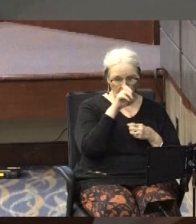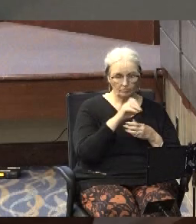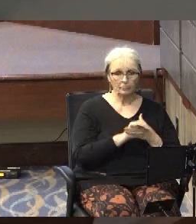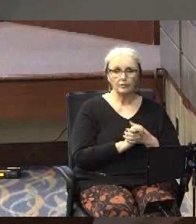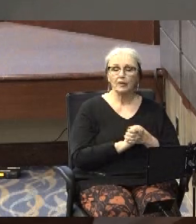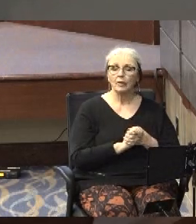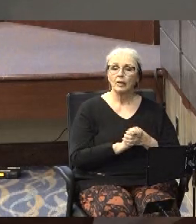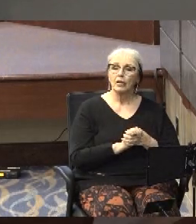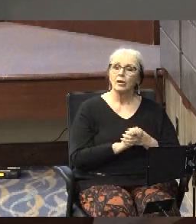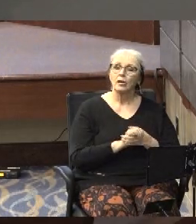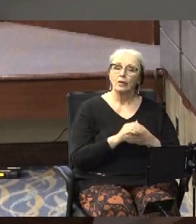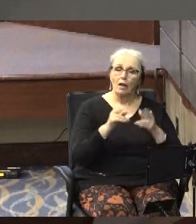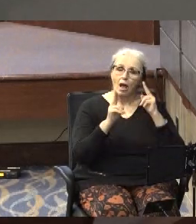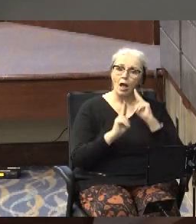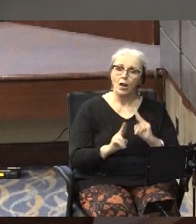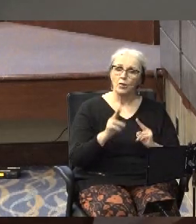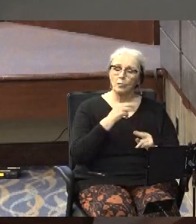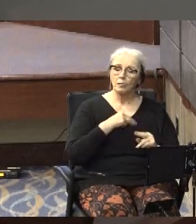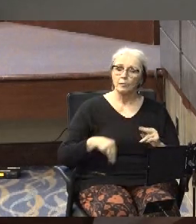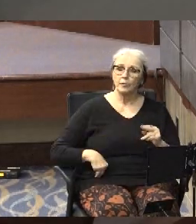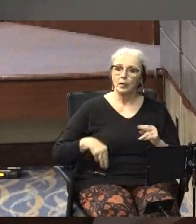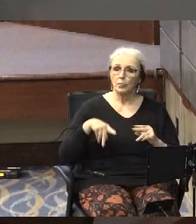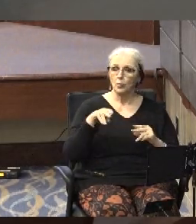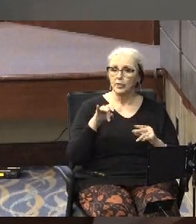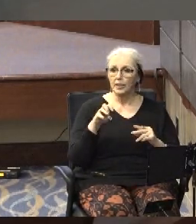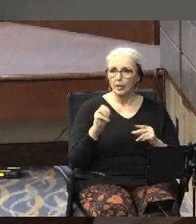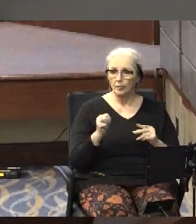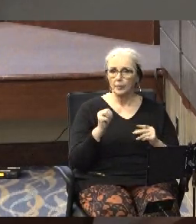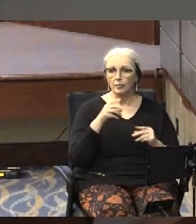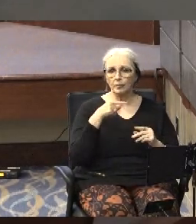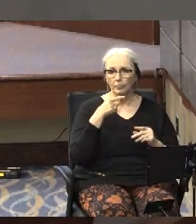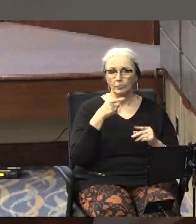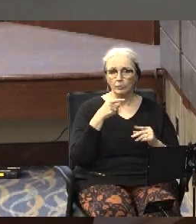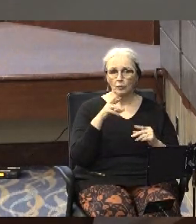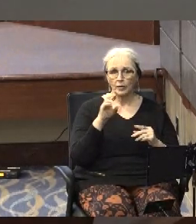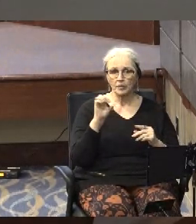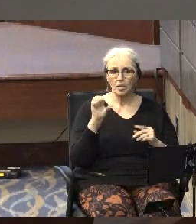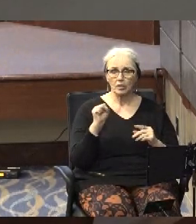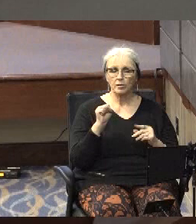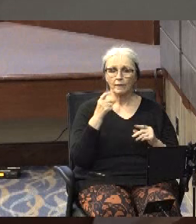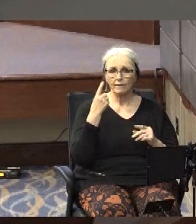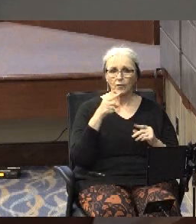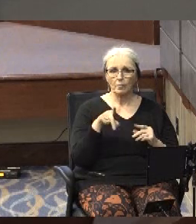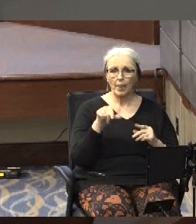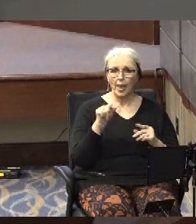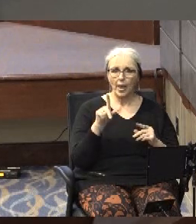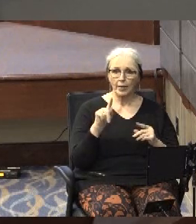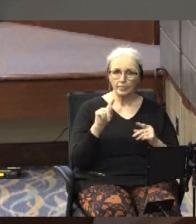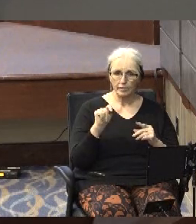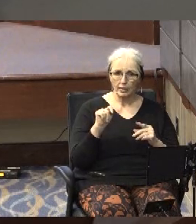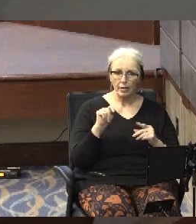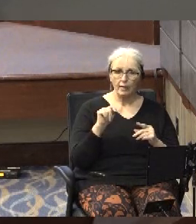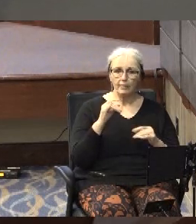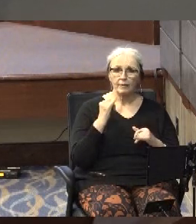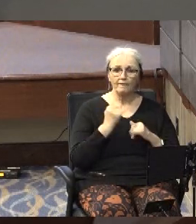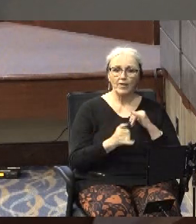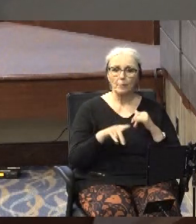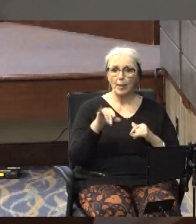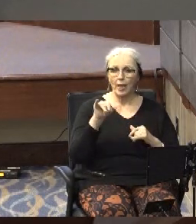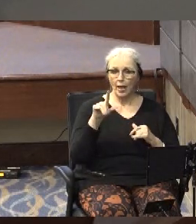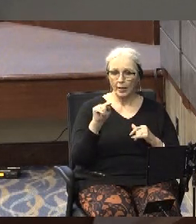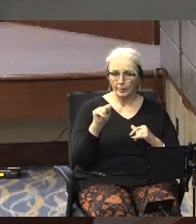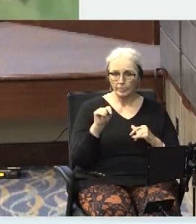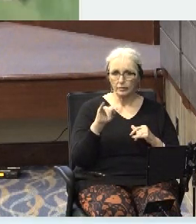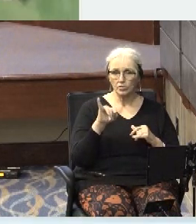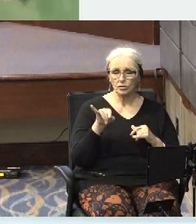Honorable Mayor Pro Tem, members of the council, this is a public hearing to consider a resolution approving the following subdivision plats. Final plat of the Gonzalez Jones